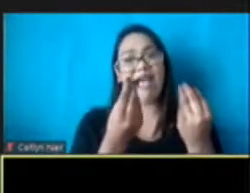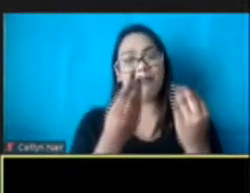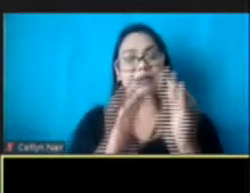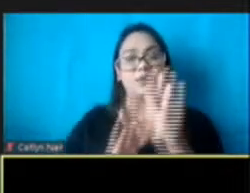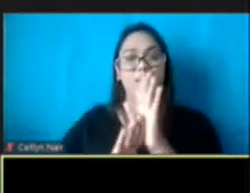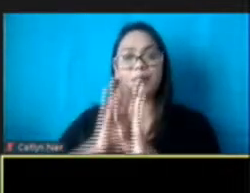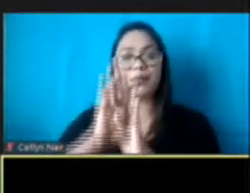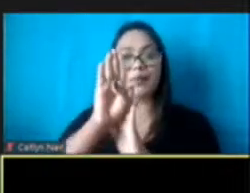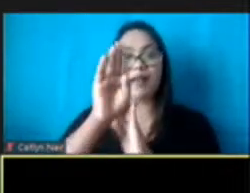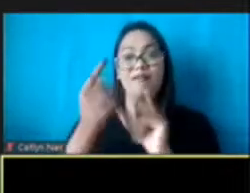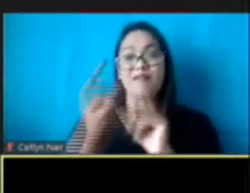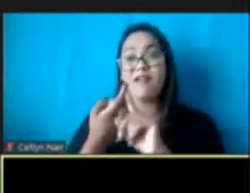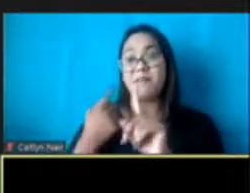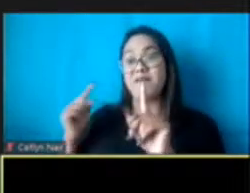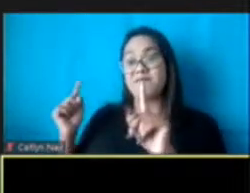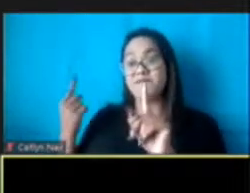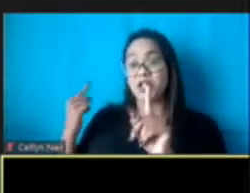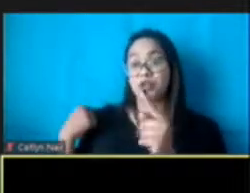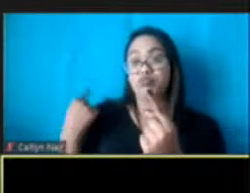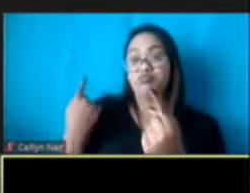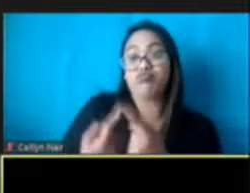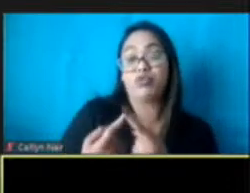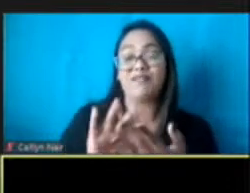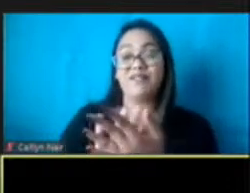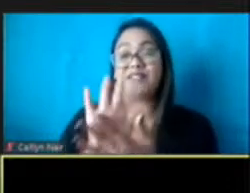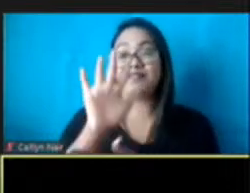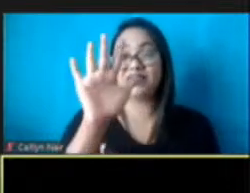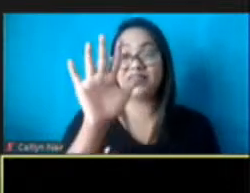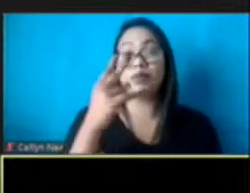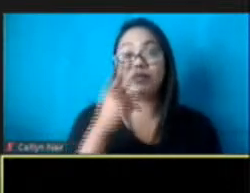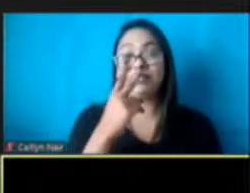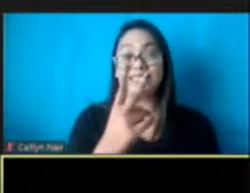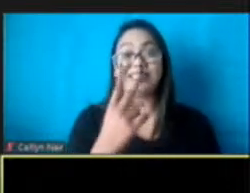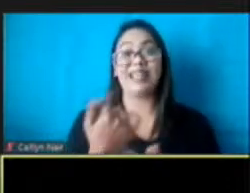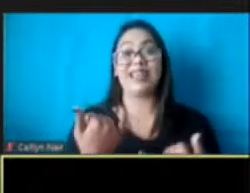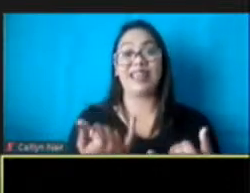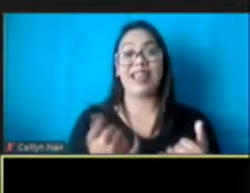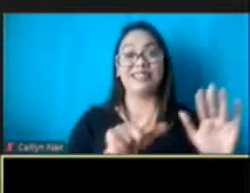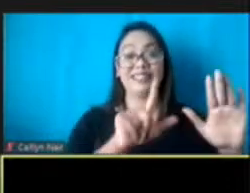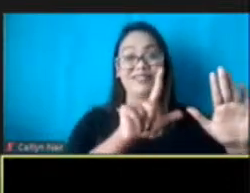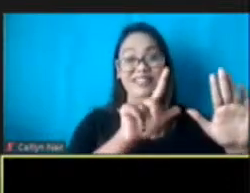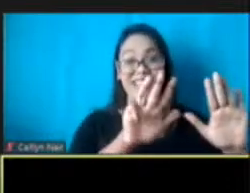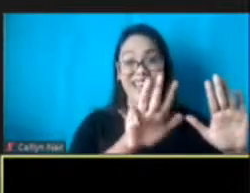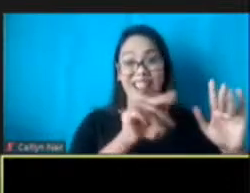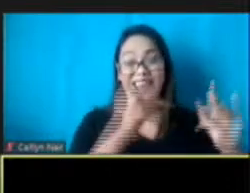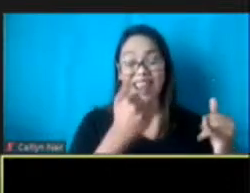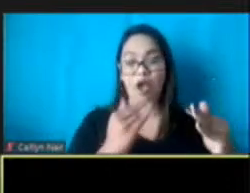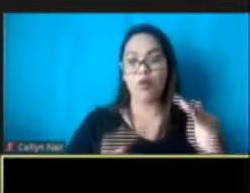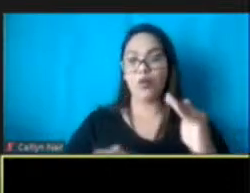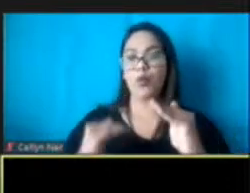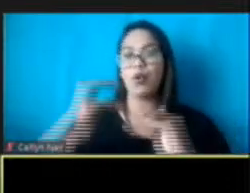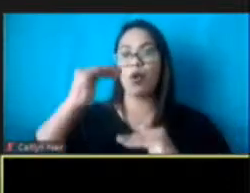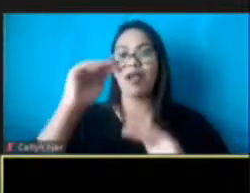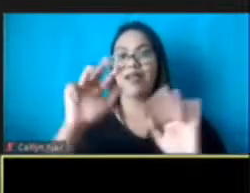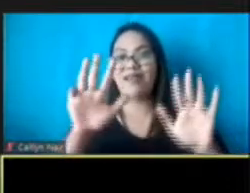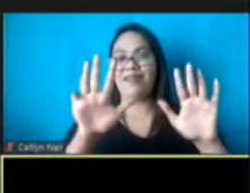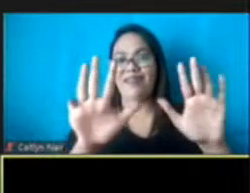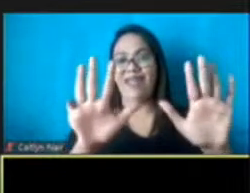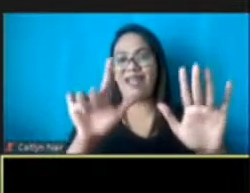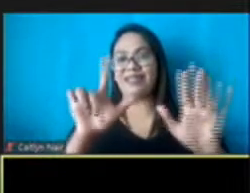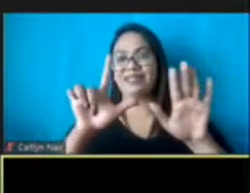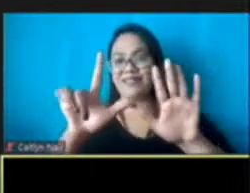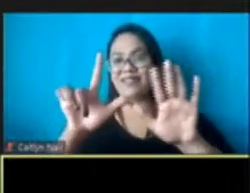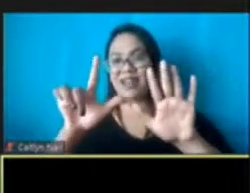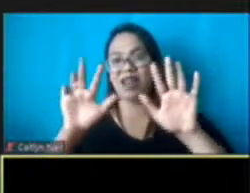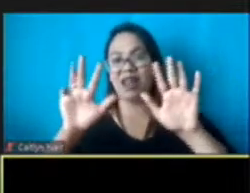seen admissions rising from 79 to 971 on the 15th, which is a